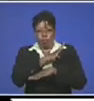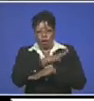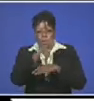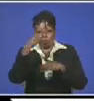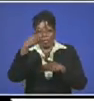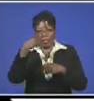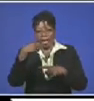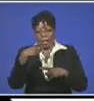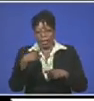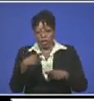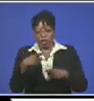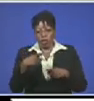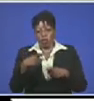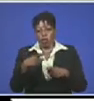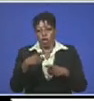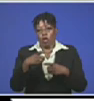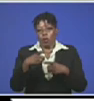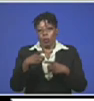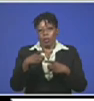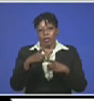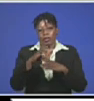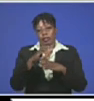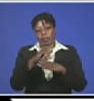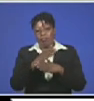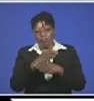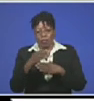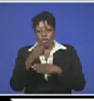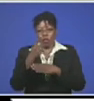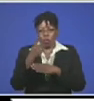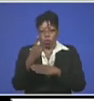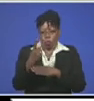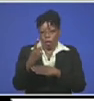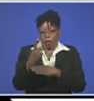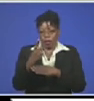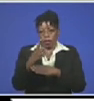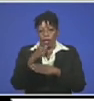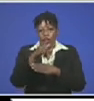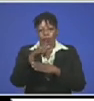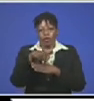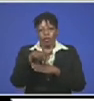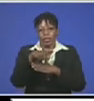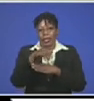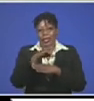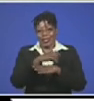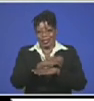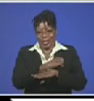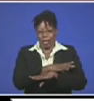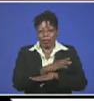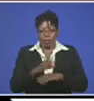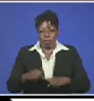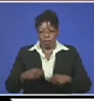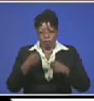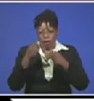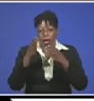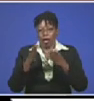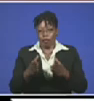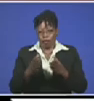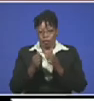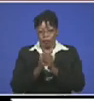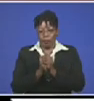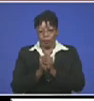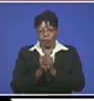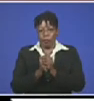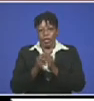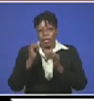prostate cancer in 2009 at 47 years old. Today, he is a 9-year prostate cancer survivor. During an